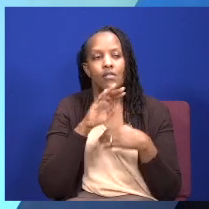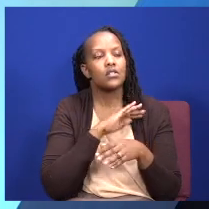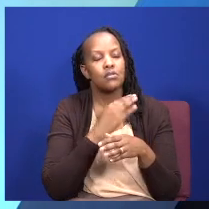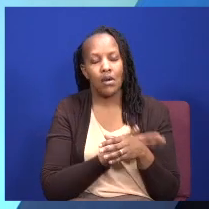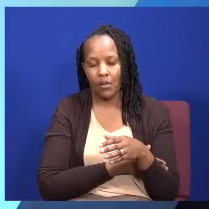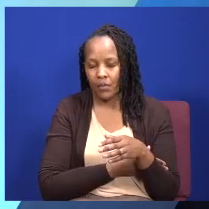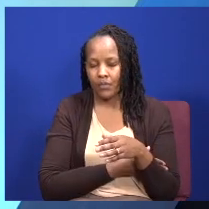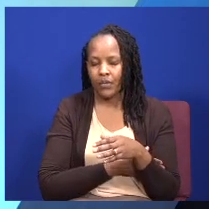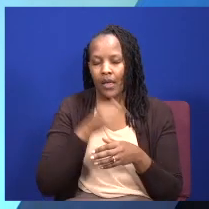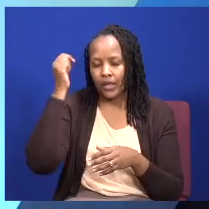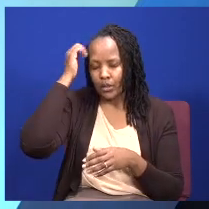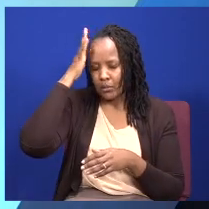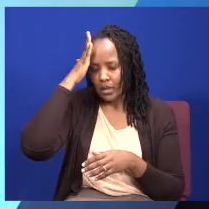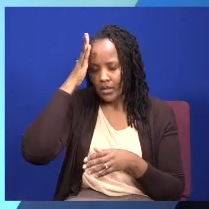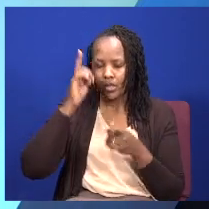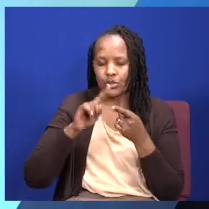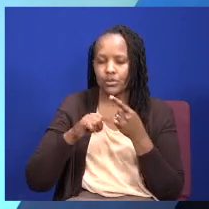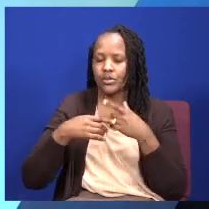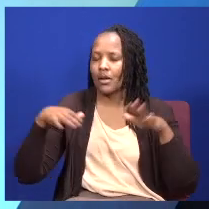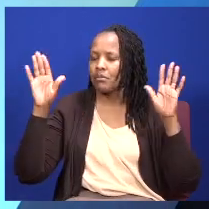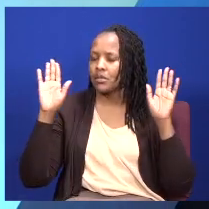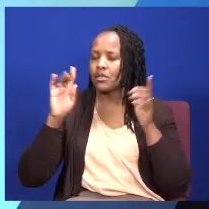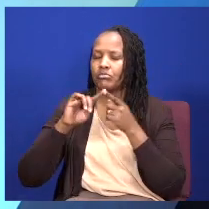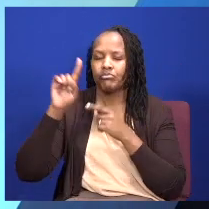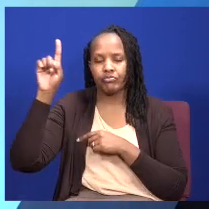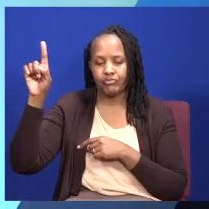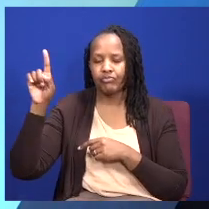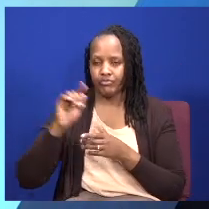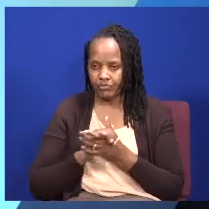remind us to submit ourselves to God, resist the devil, and